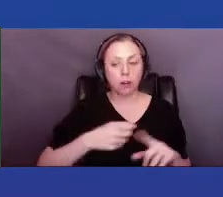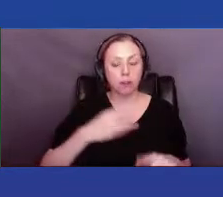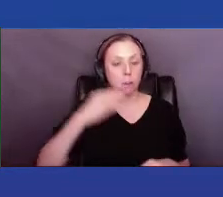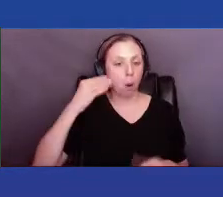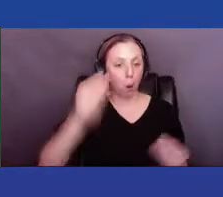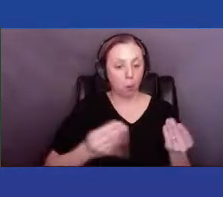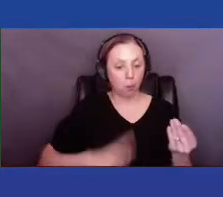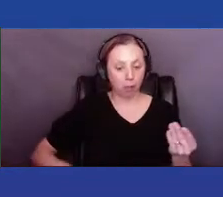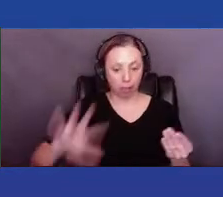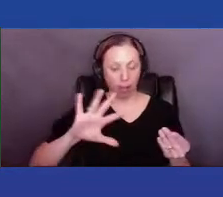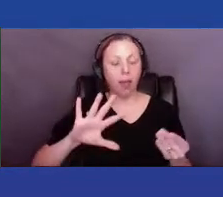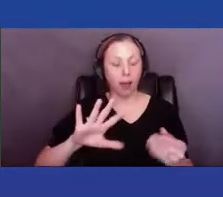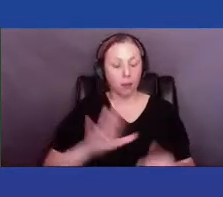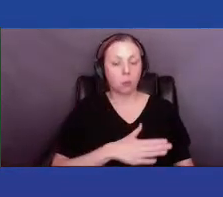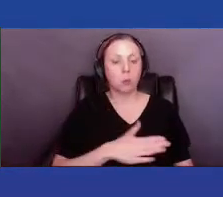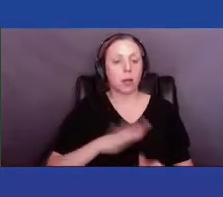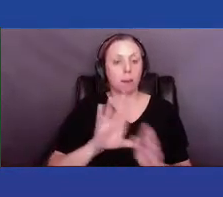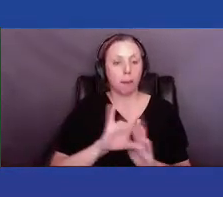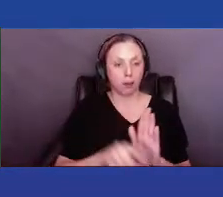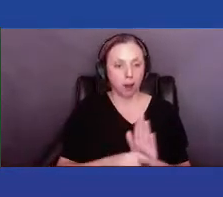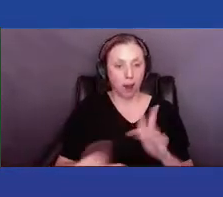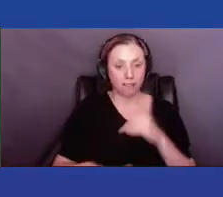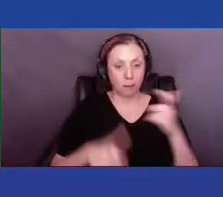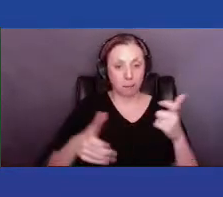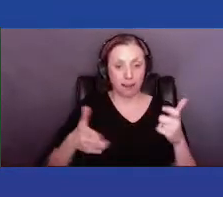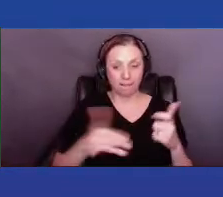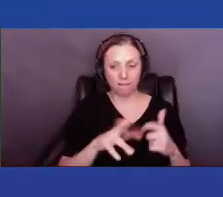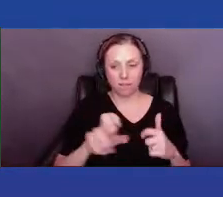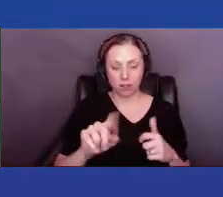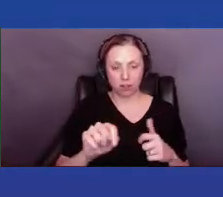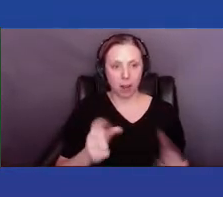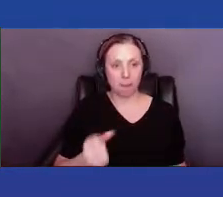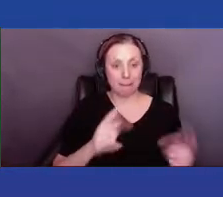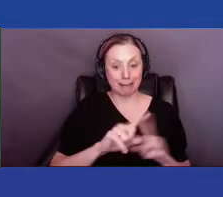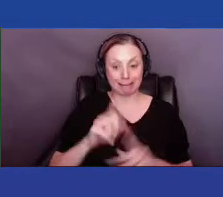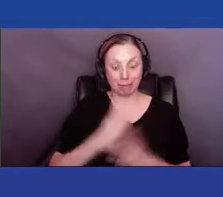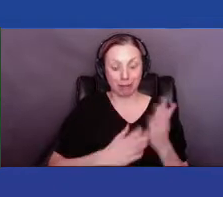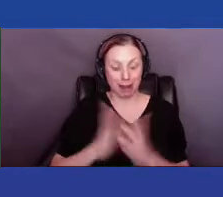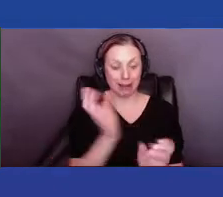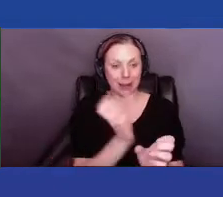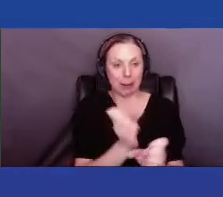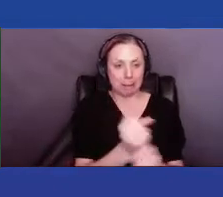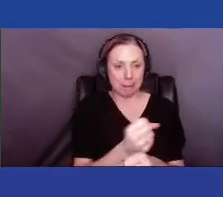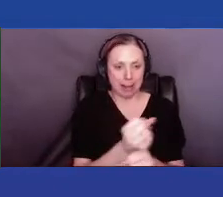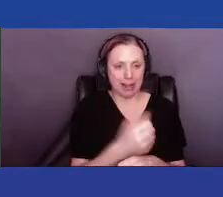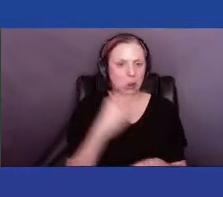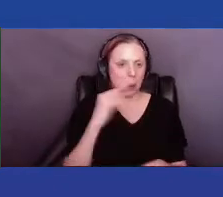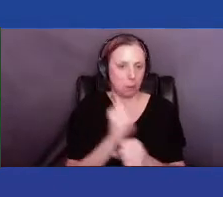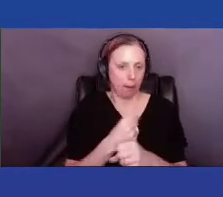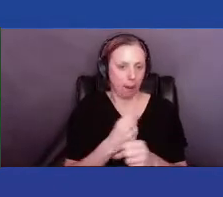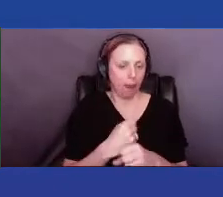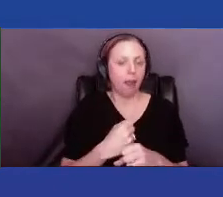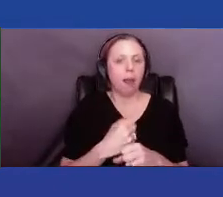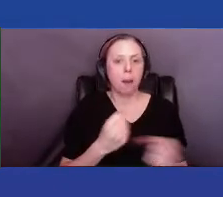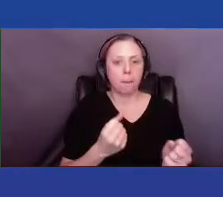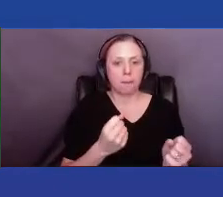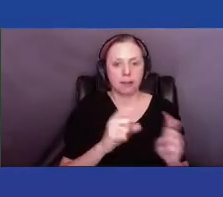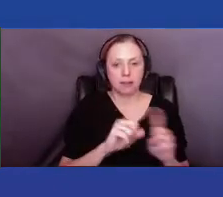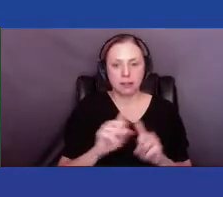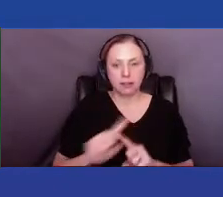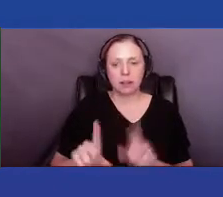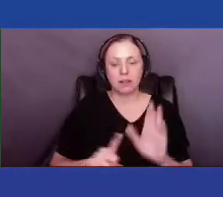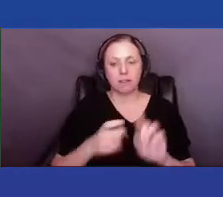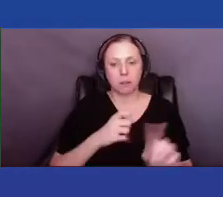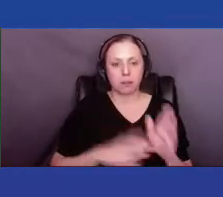a large makeshift fishnet that many hands have created over the time of development of this project. Next